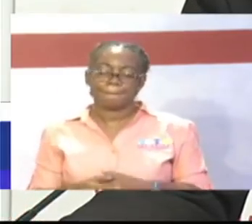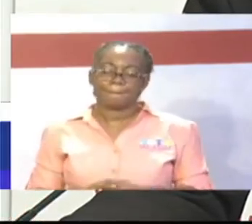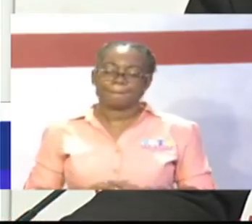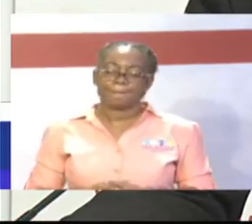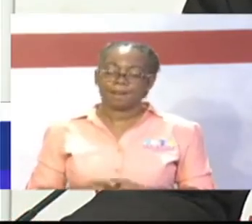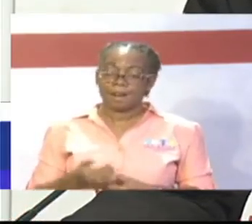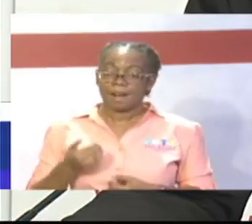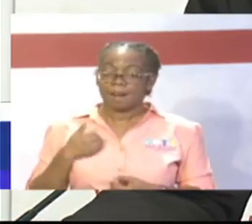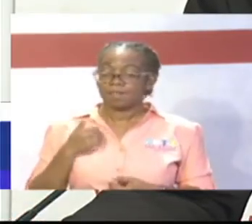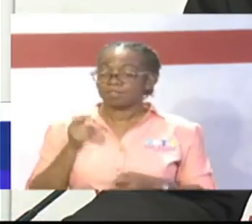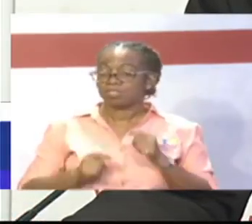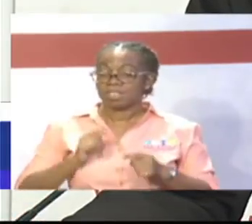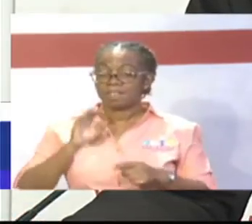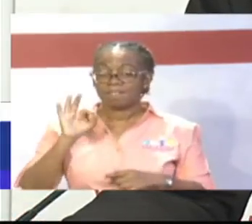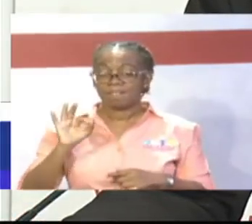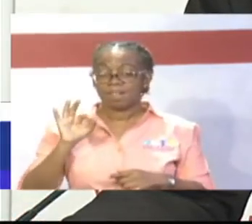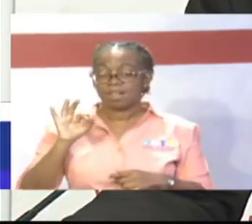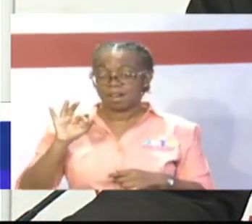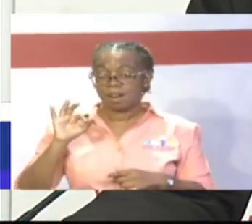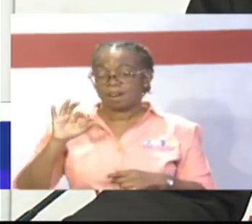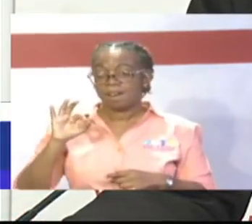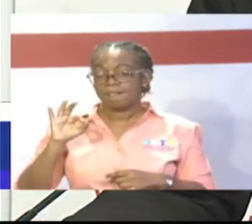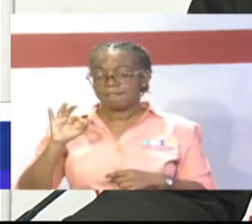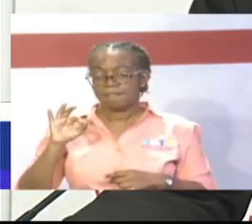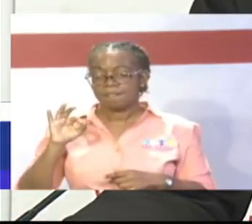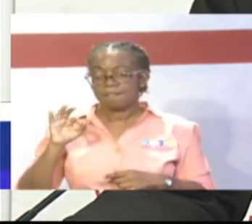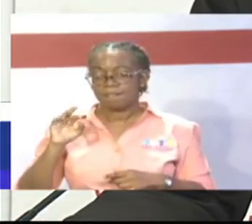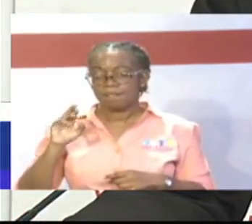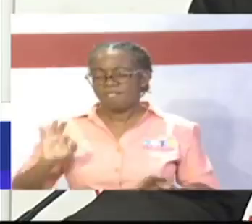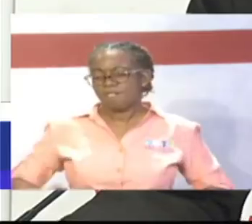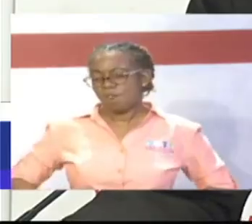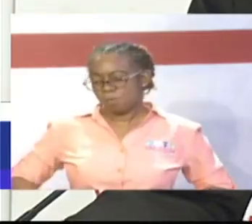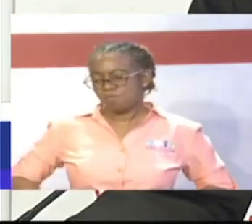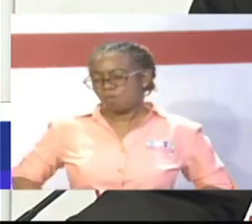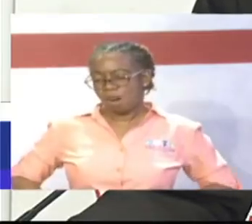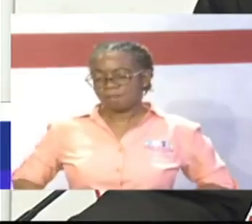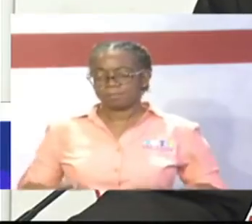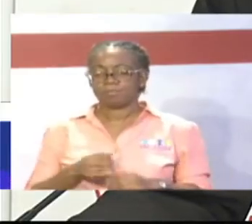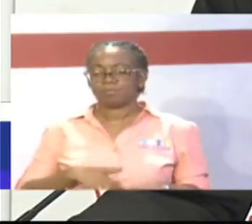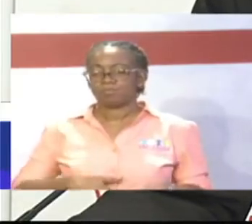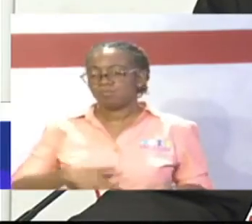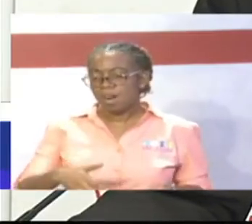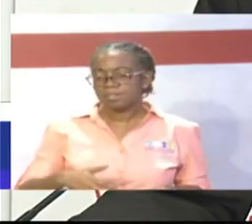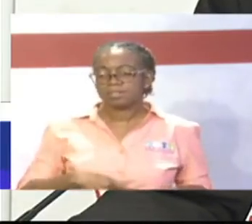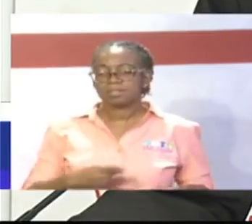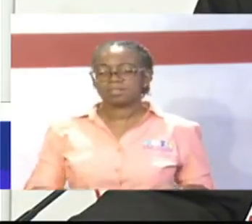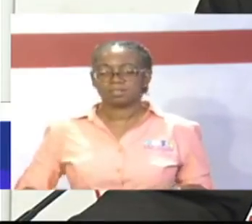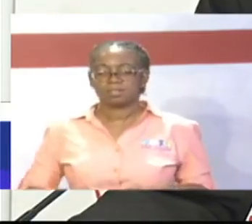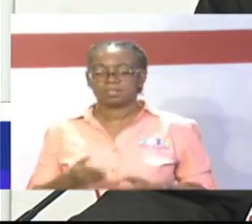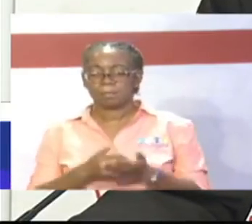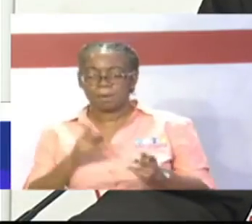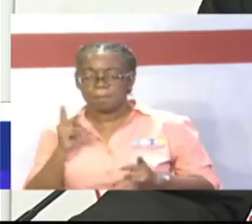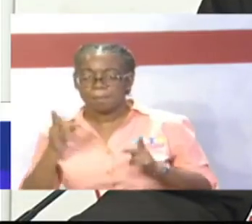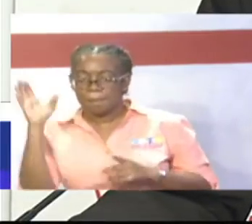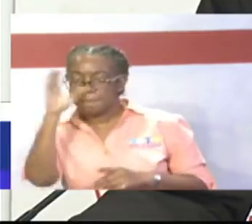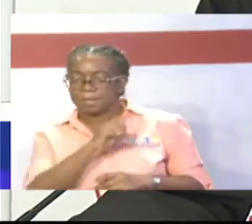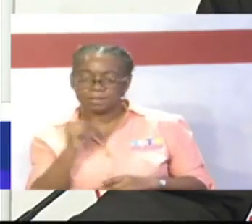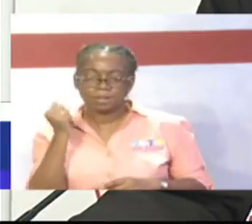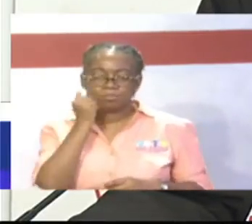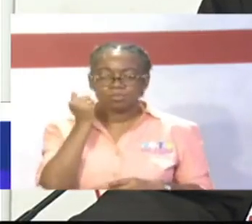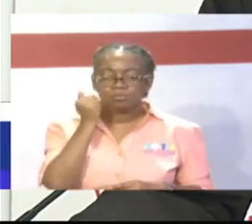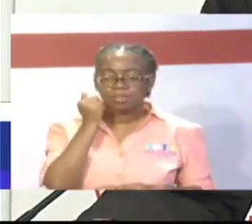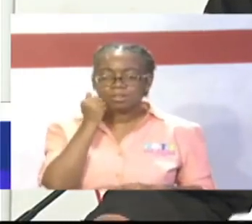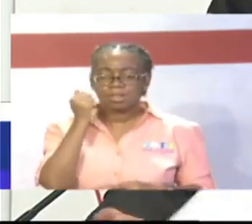have fibroids, polycystic ovaries, we have thyroid disorders, pregnancy. Some people are missing their periods and think it's an effect of